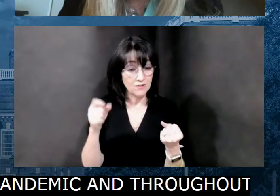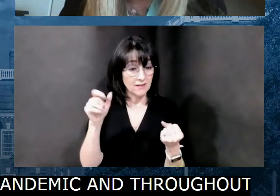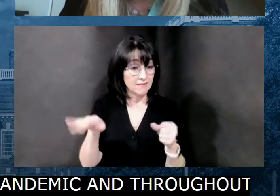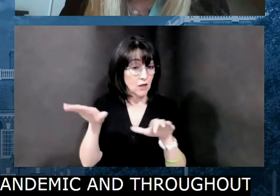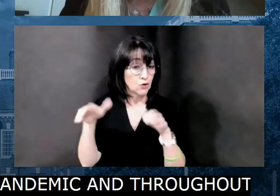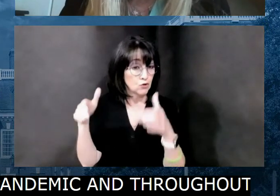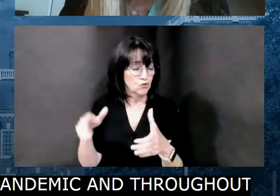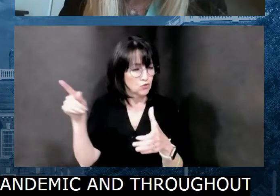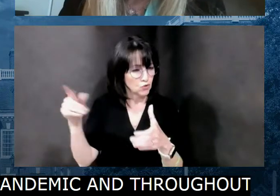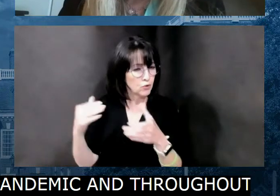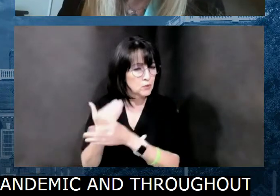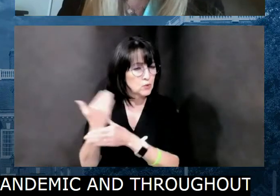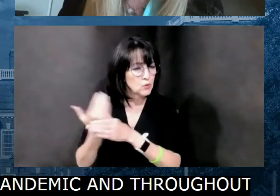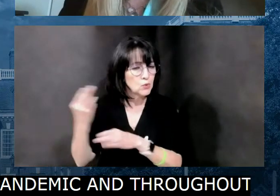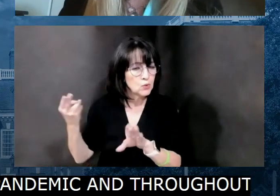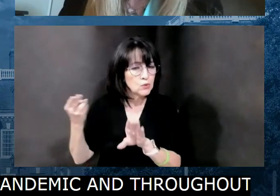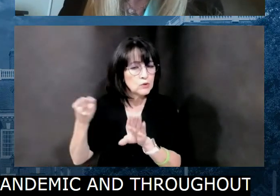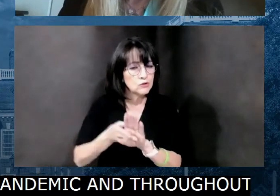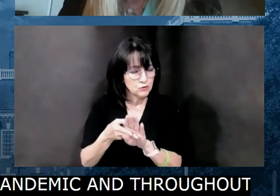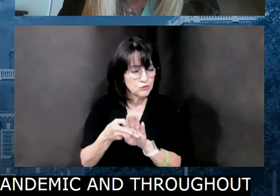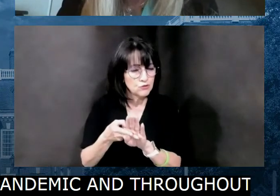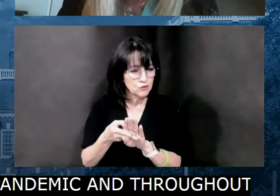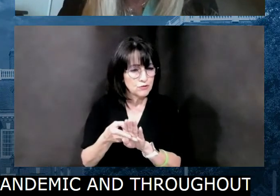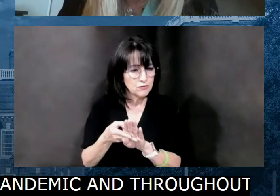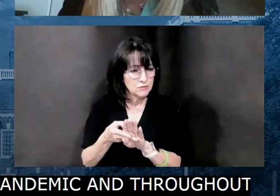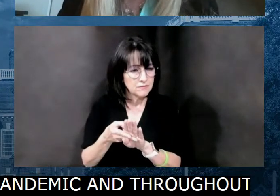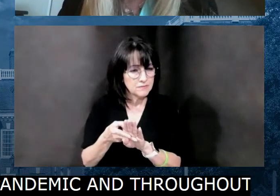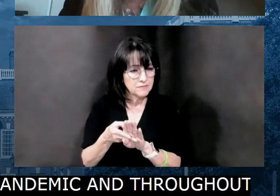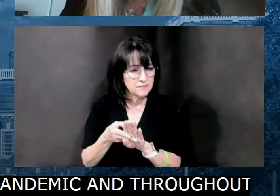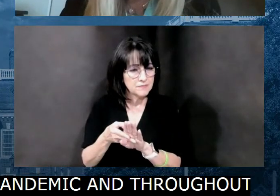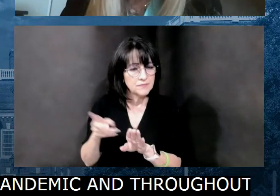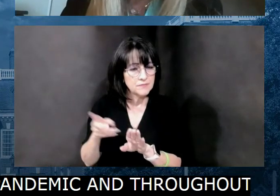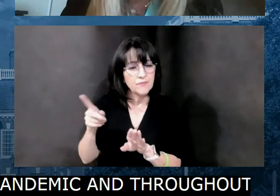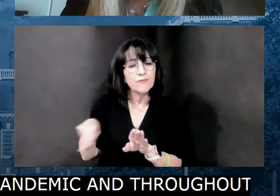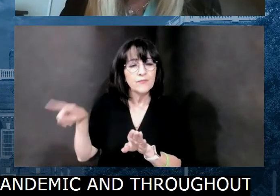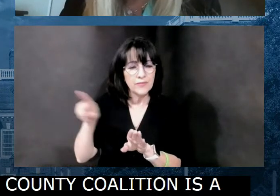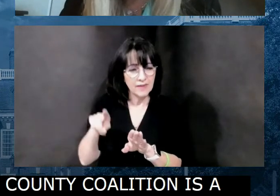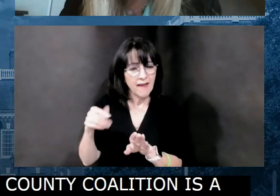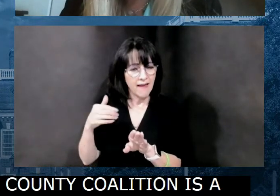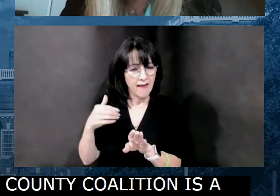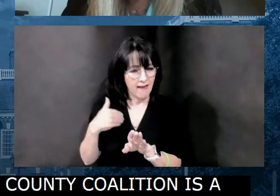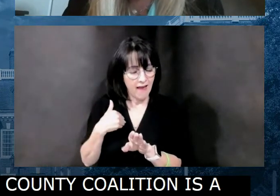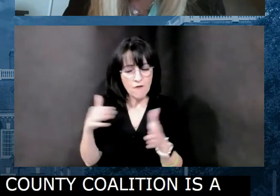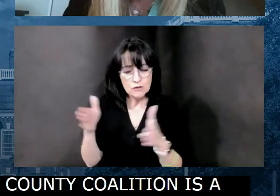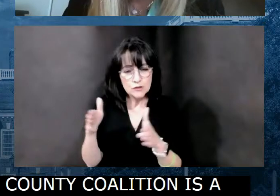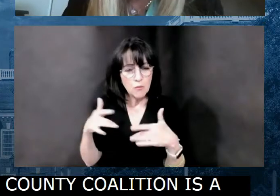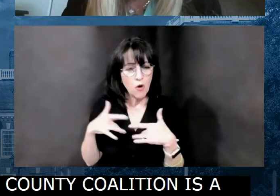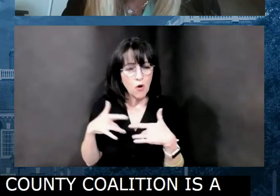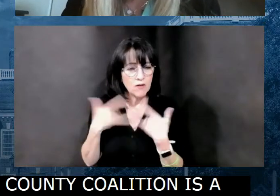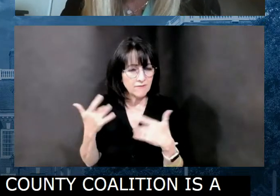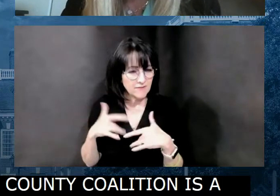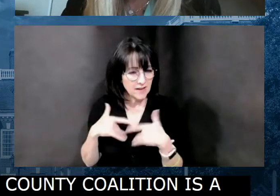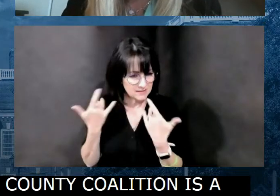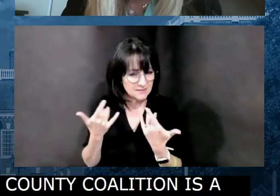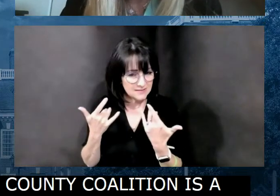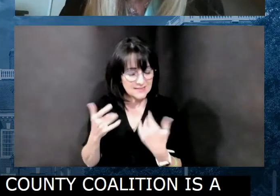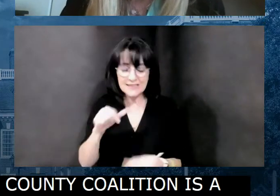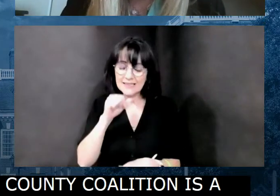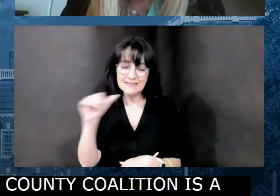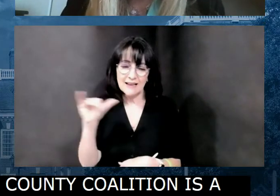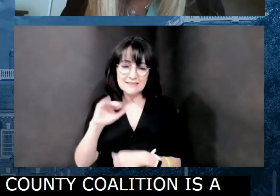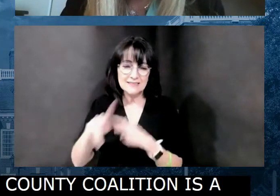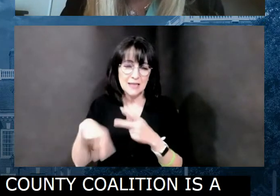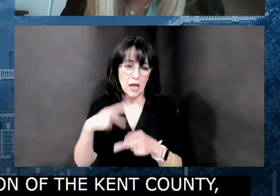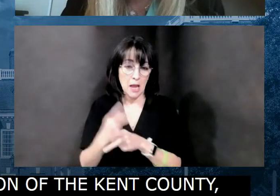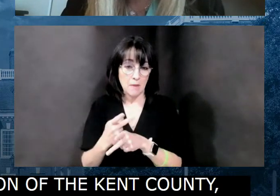and given the population of Kent County, they hold smaller events, so they may not receive the same level of attention as others